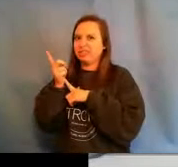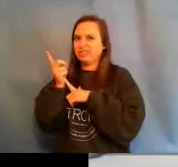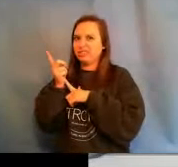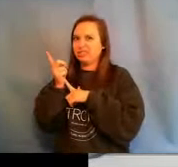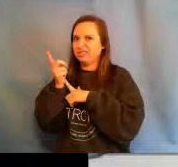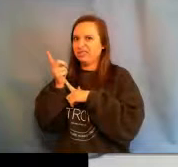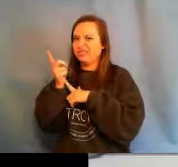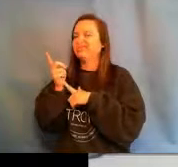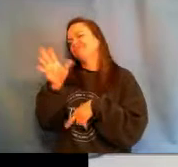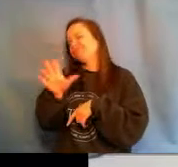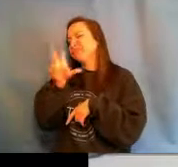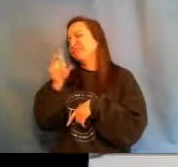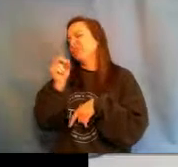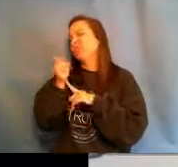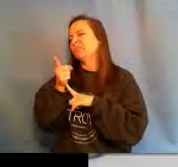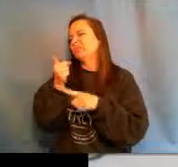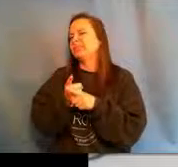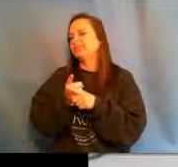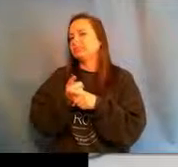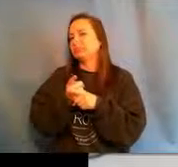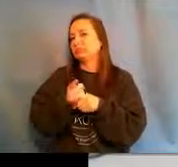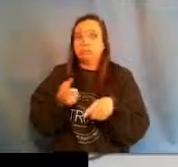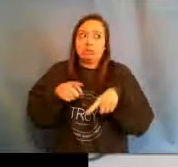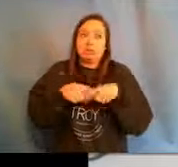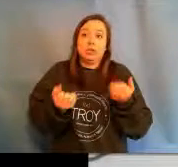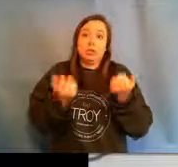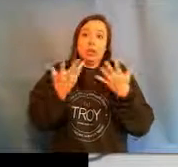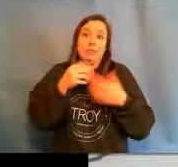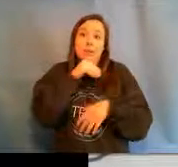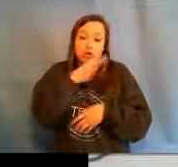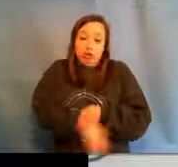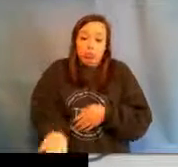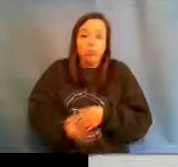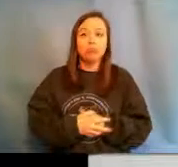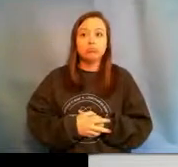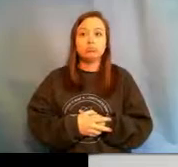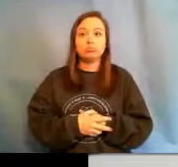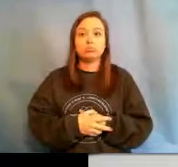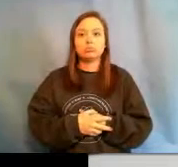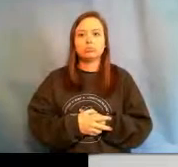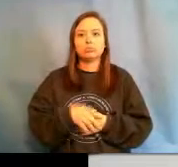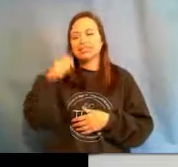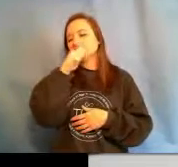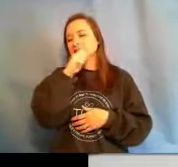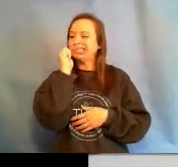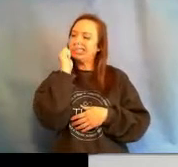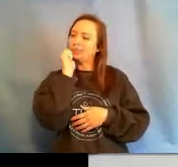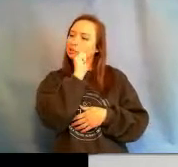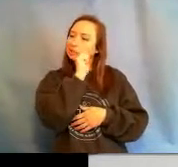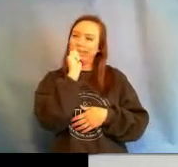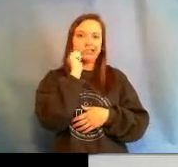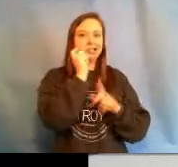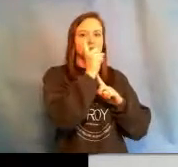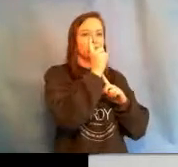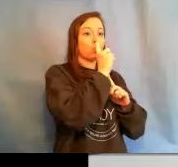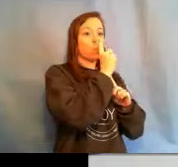minutes? Probably 30 minutes, but it really just depends how many dishes you have, right? All right, what about brushing your teeth? Would you